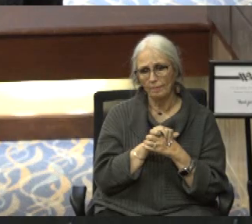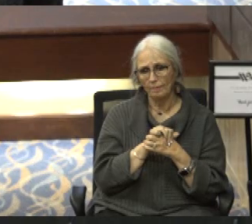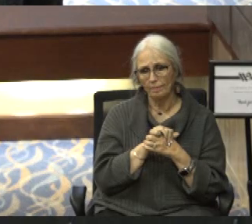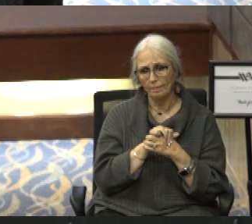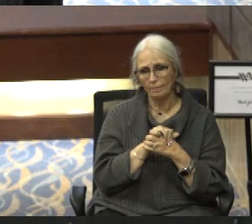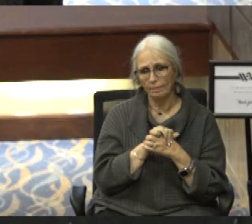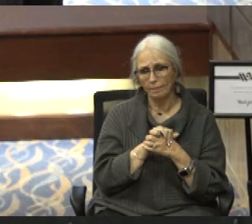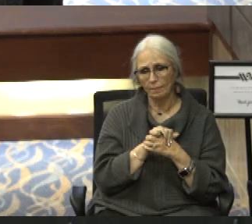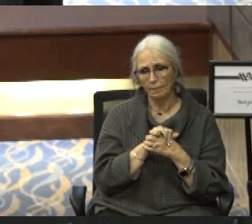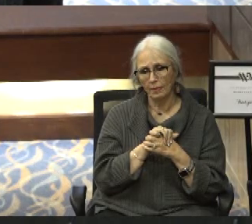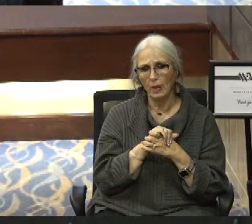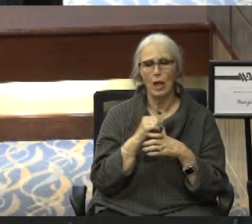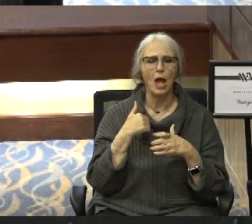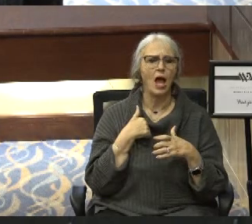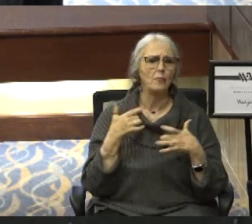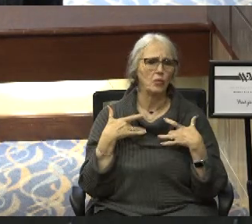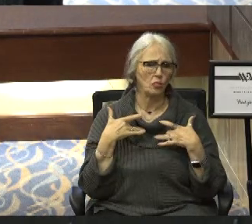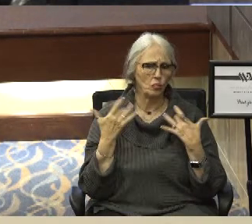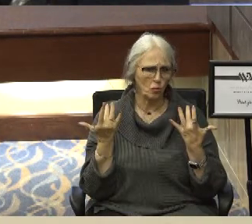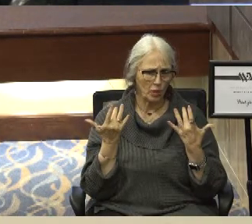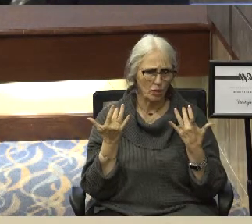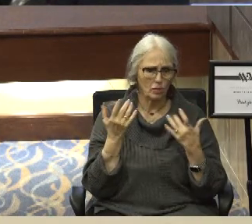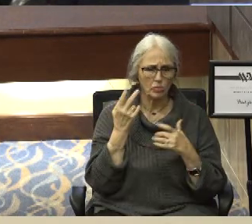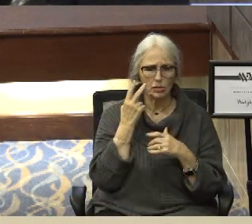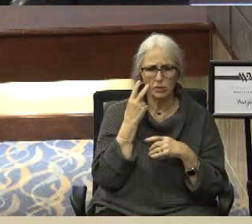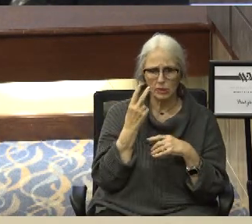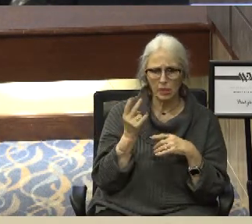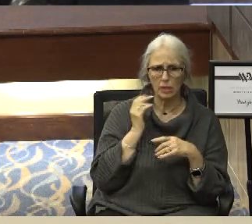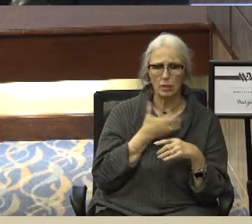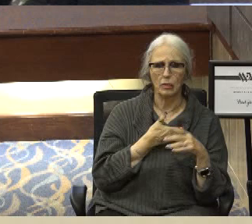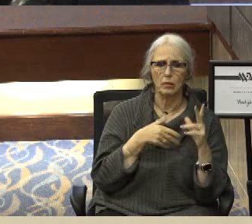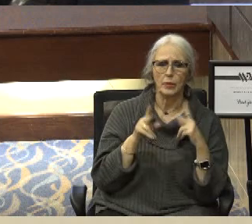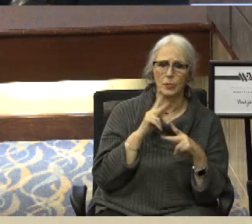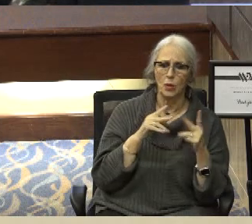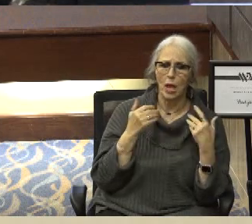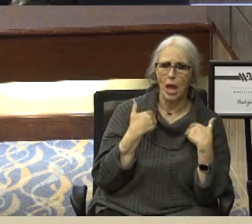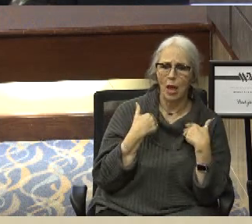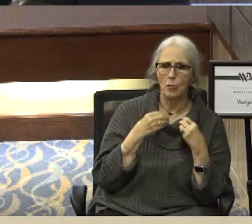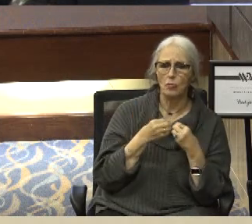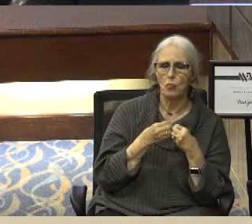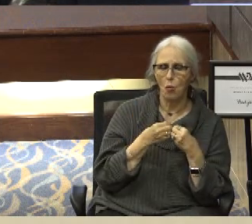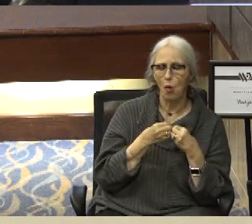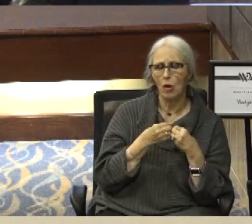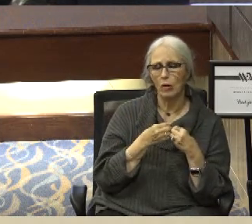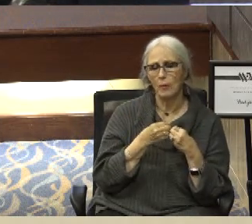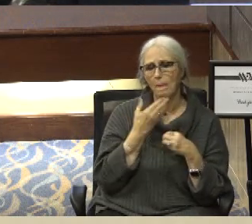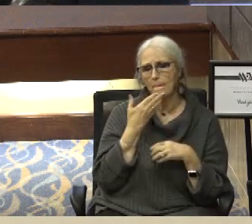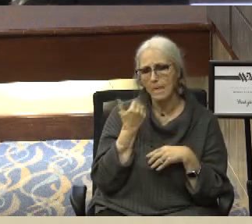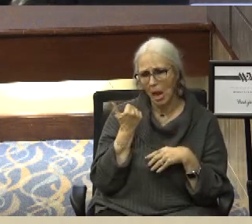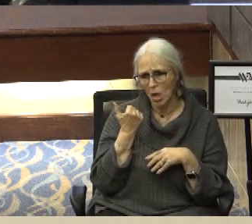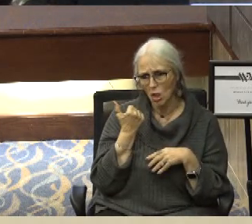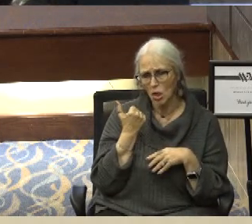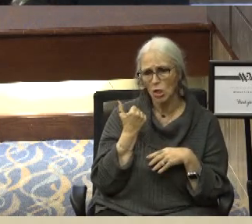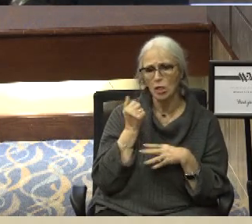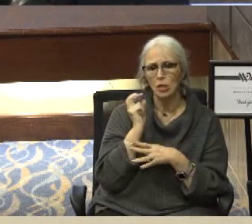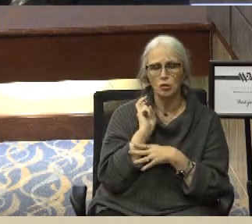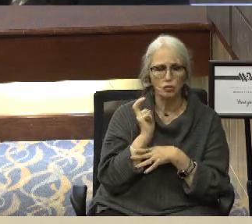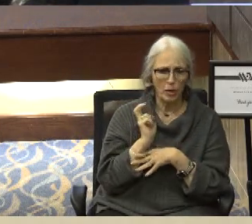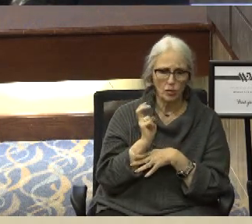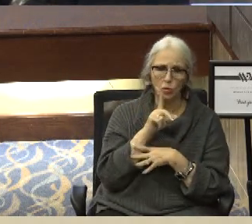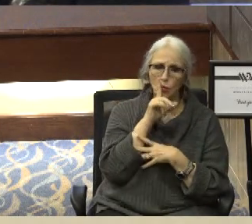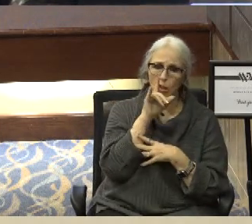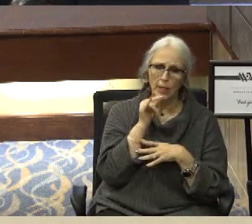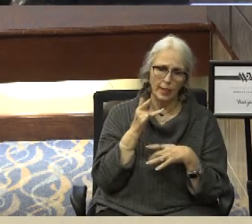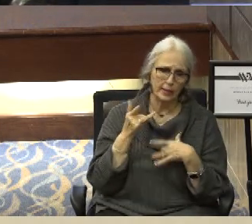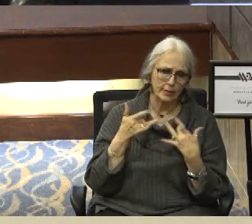I'm thrilled to see our residents have access to more thoughtful and better transit. So really excited to